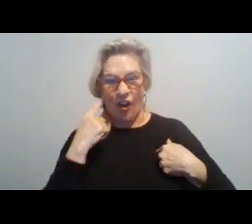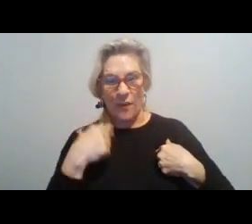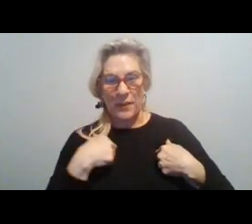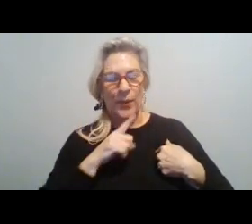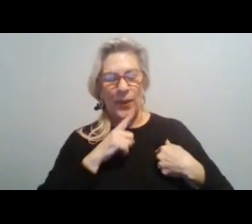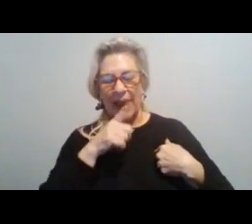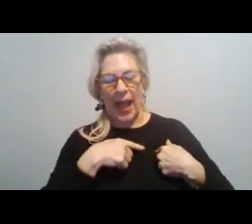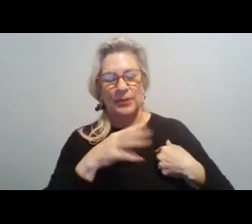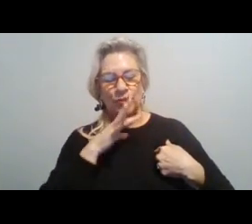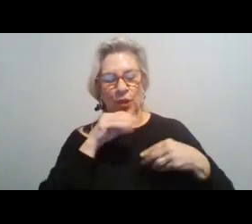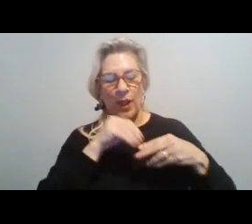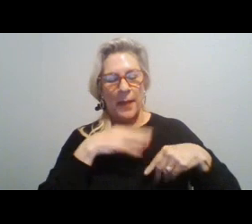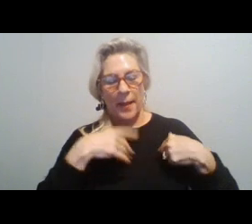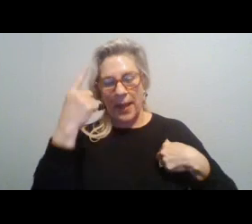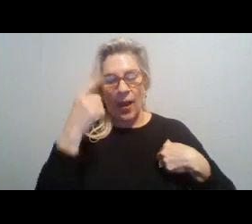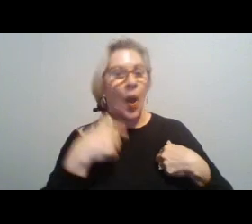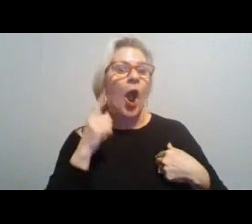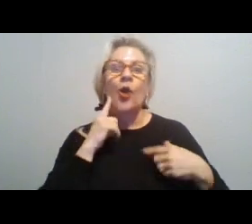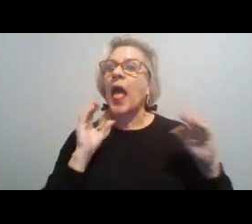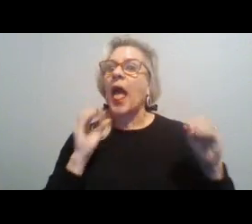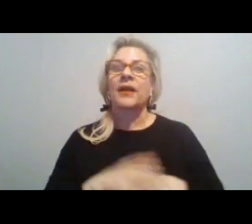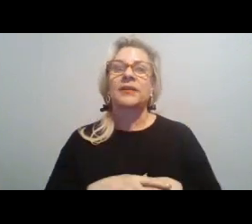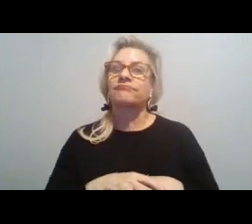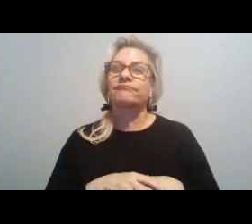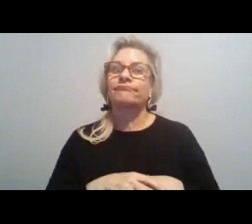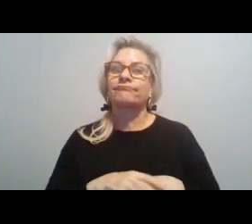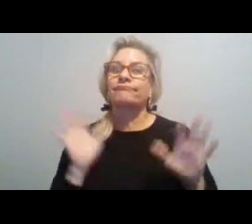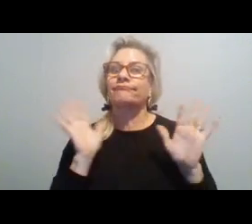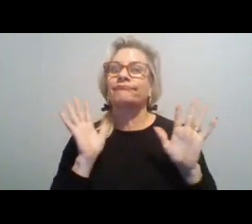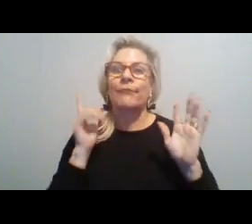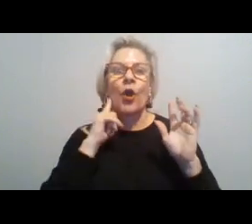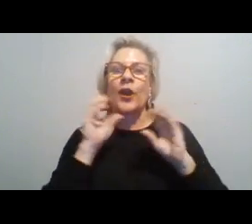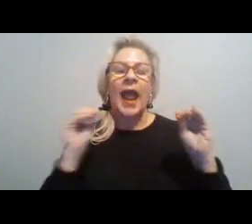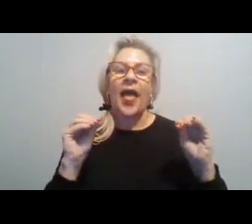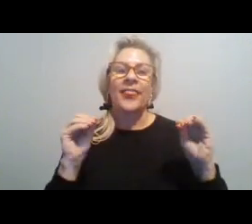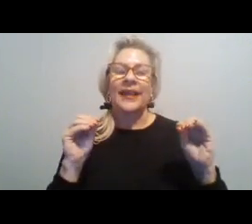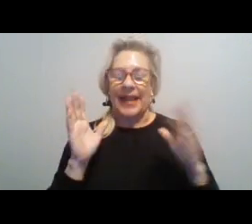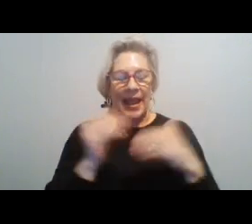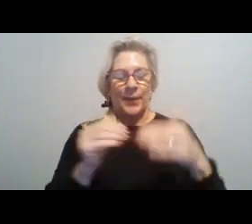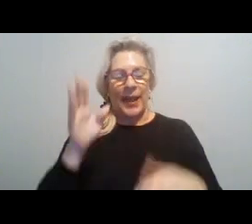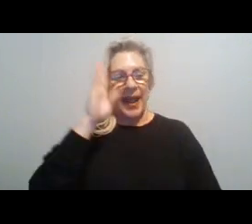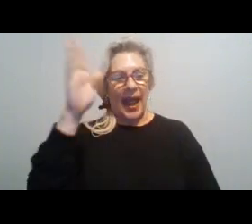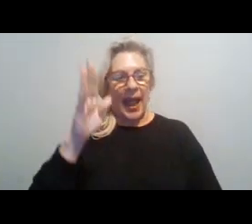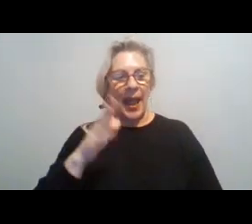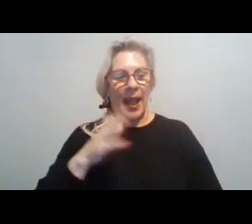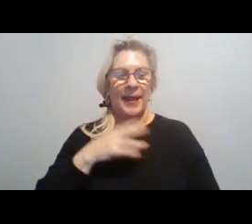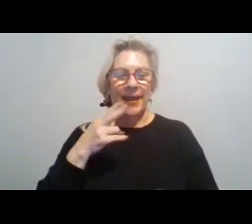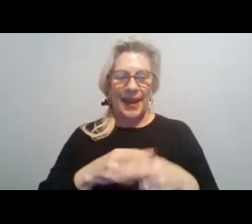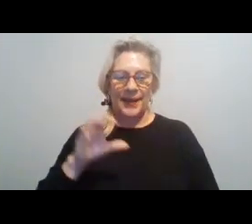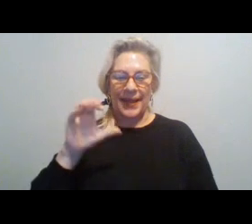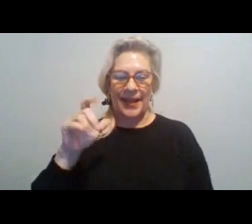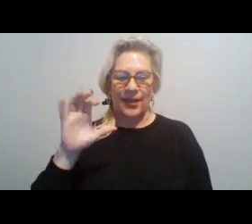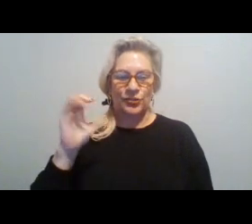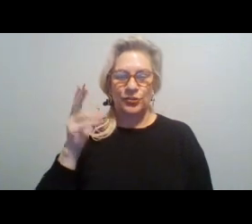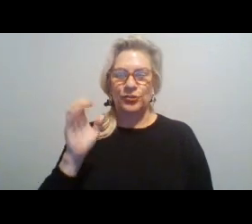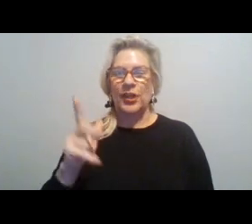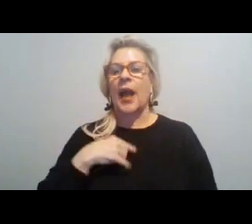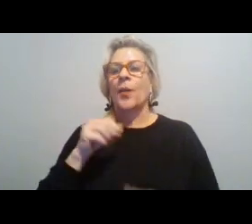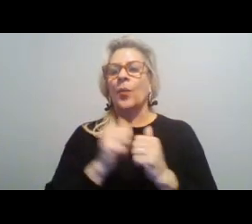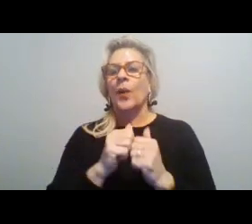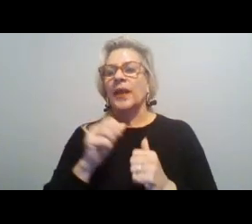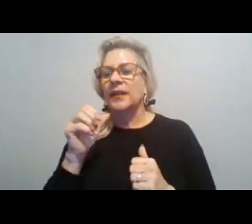I didn't hear anything, Chair or Vice Chair Guardino. Hi, my name is Sarkis Kotchak. I'm with the Santa Barbara County Association